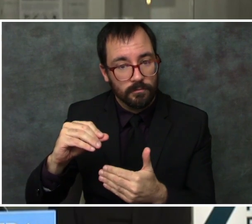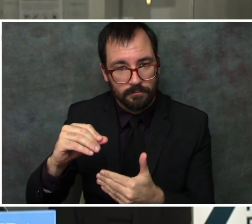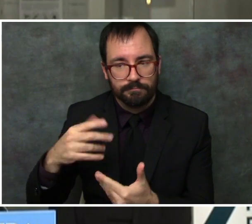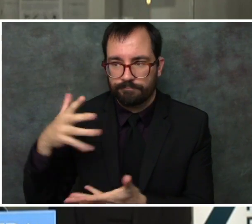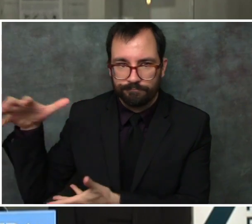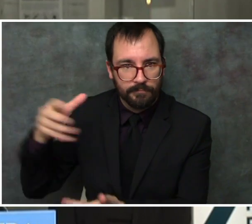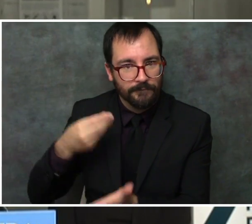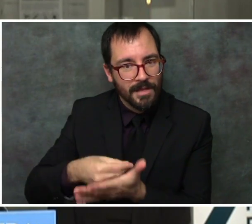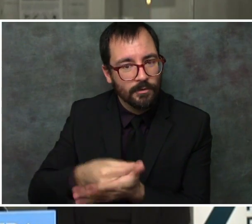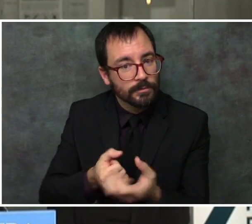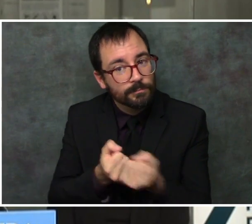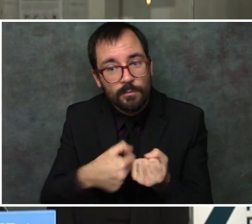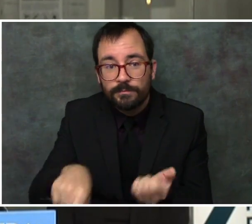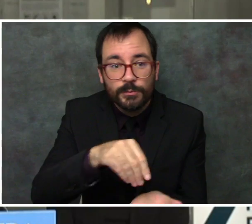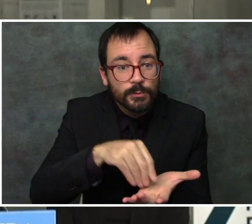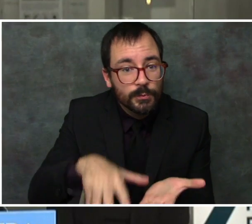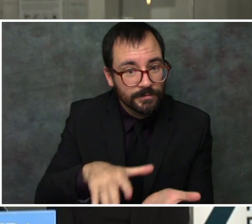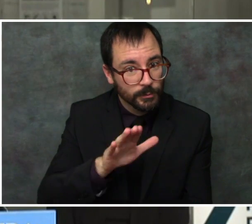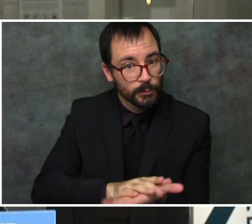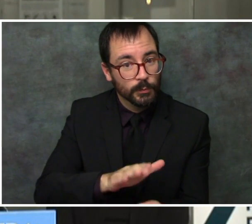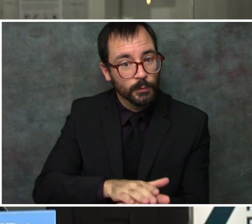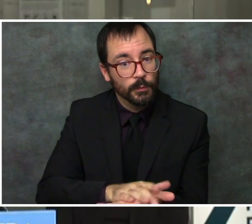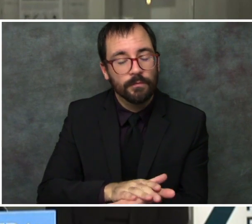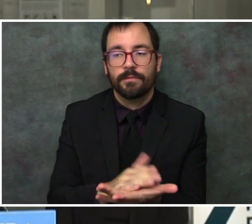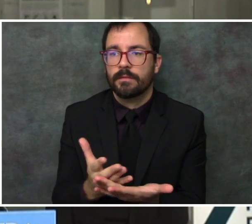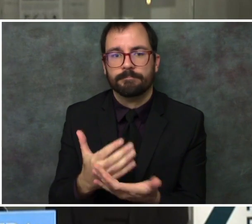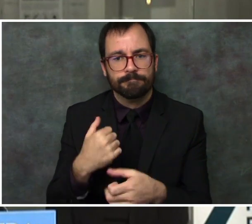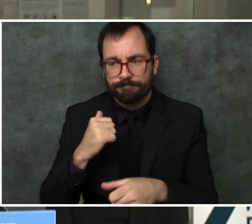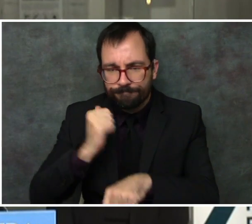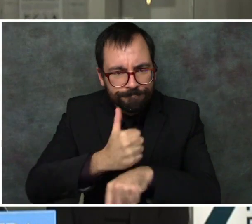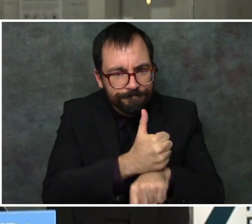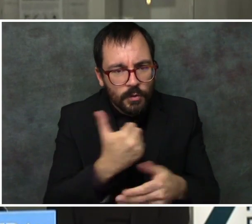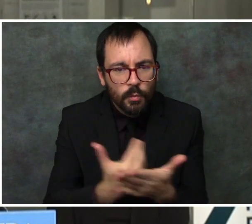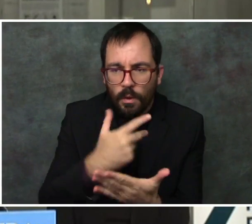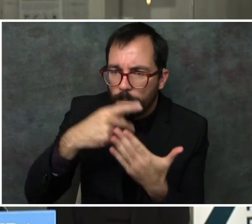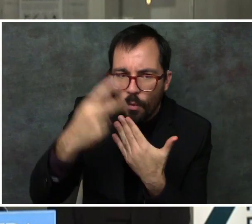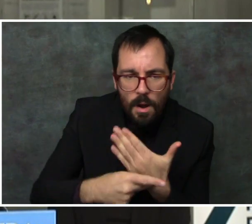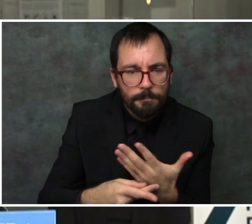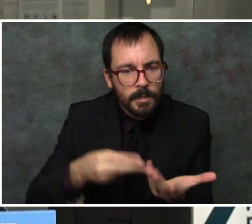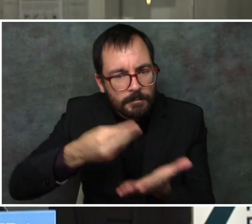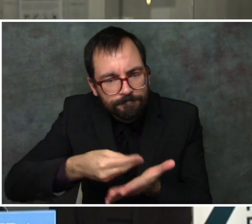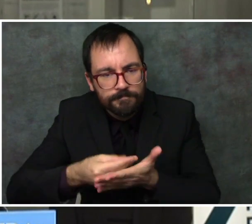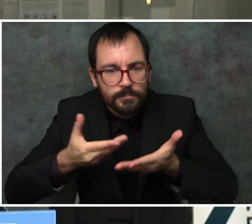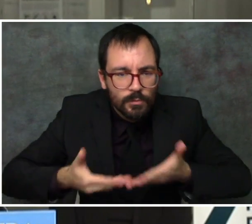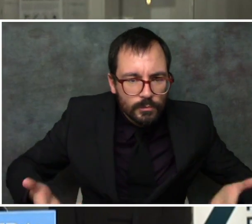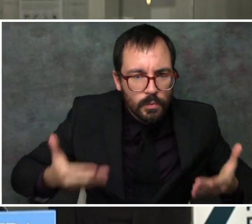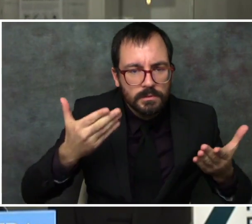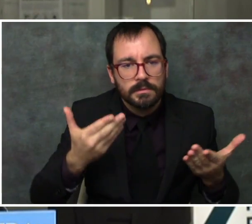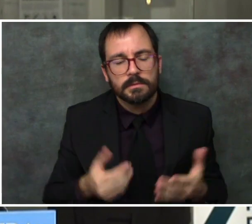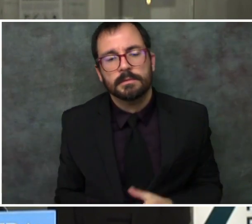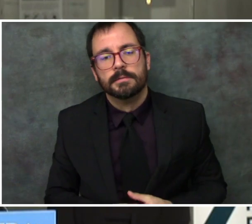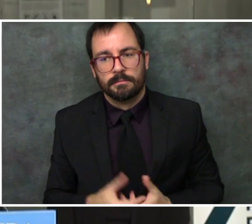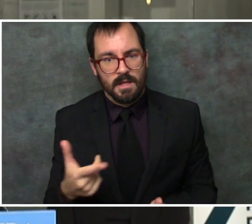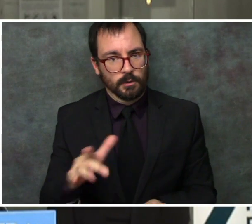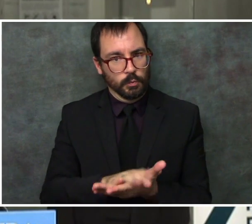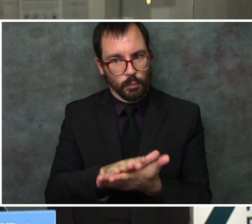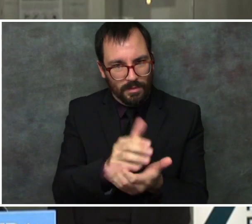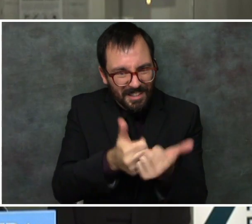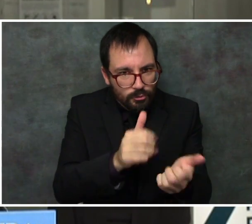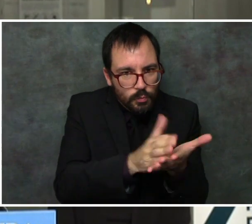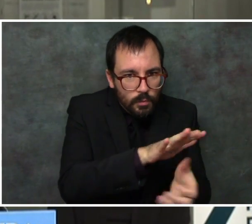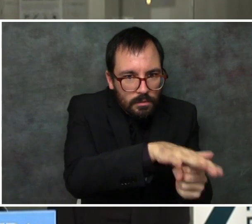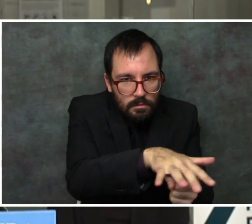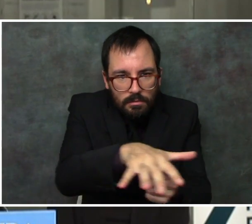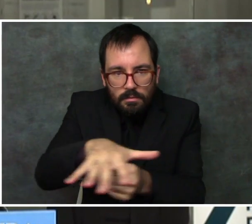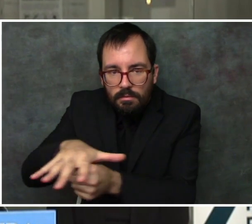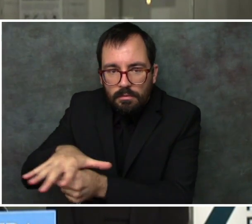resources at the school level. I know from my time working on this issue that giving families with high-need students an